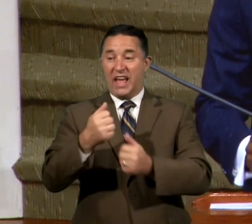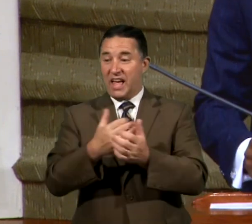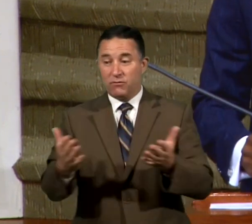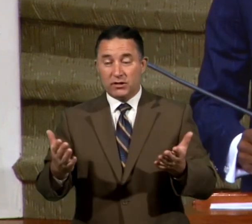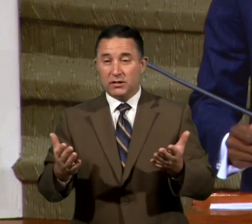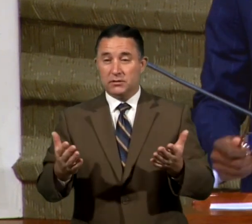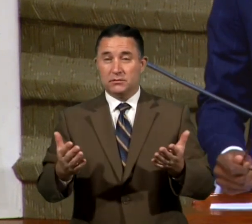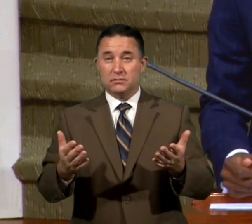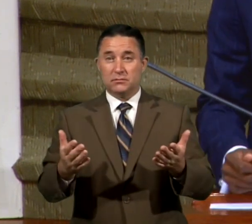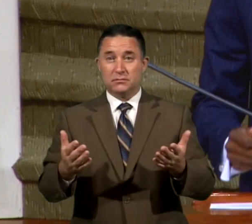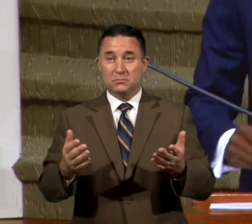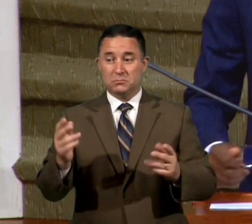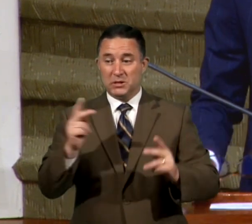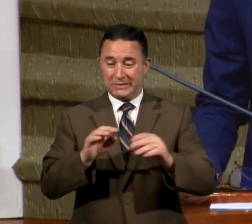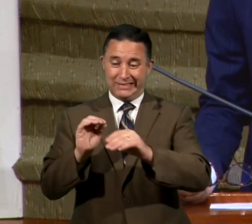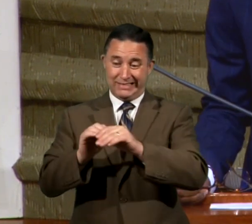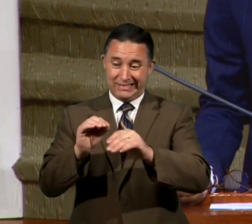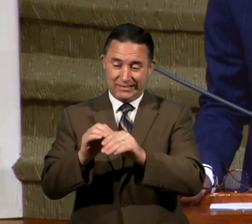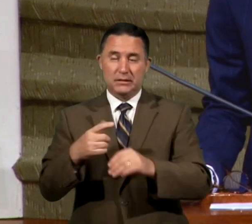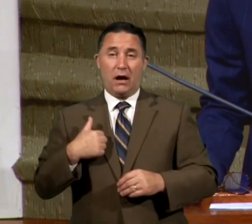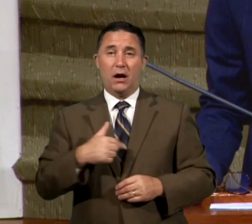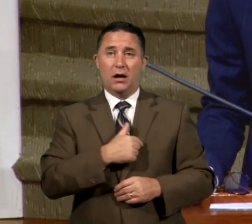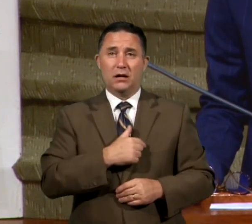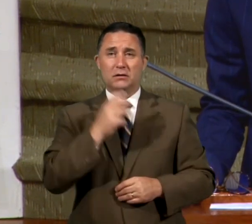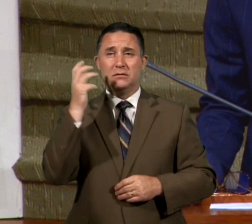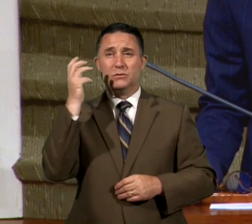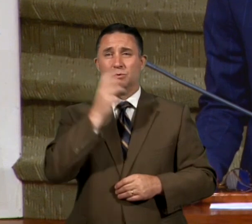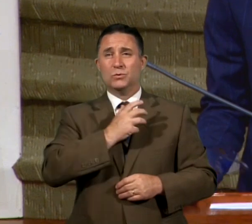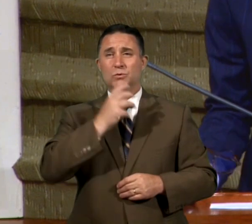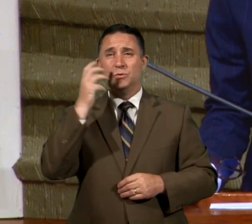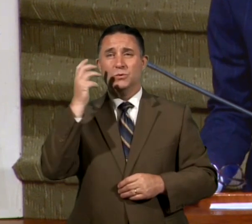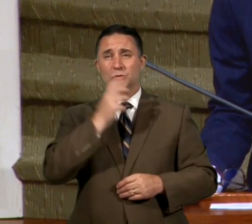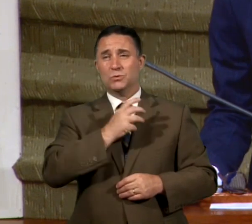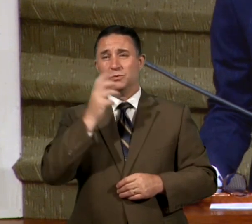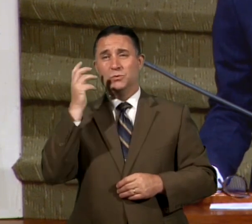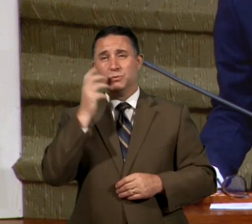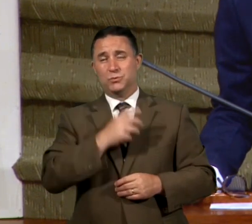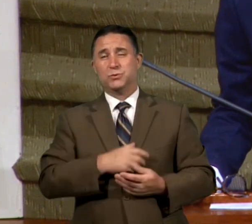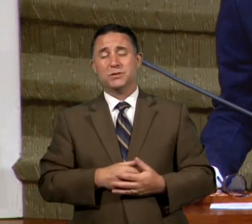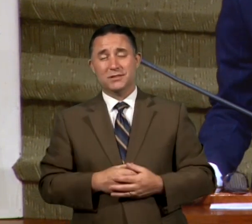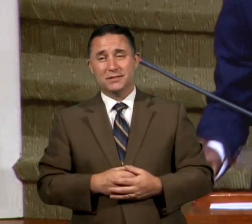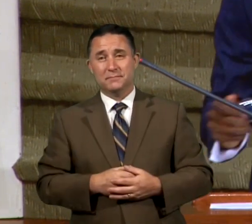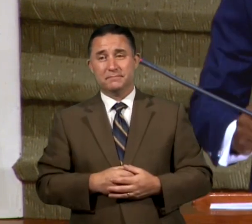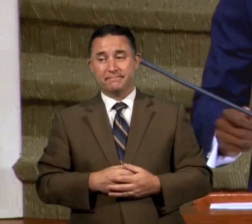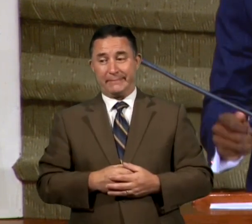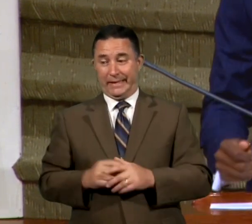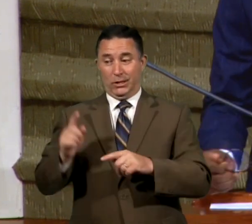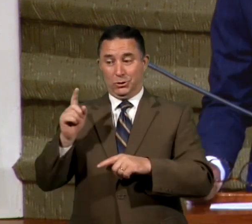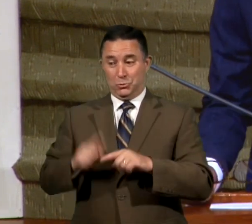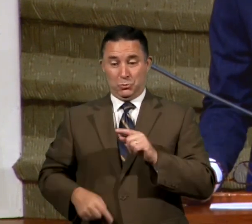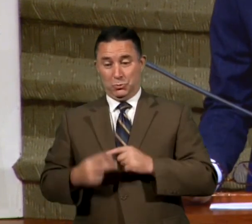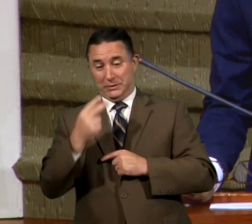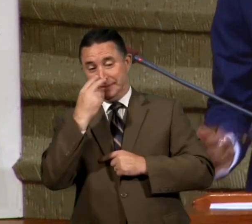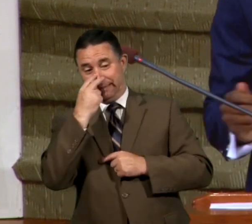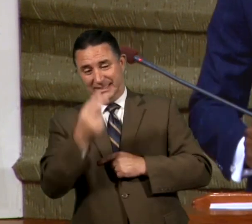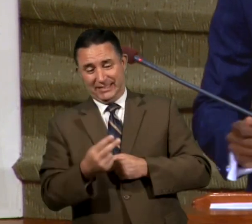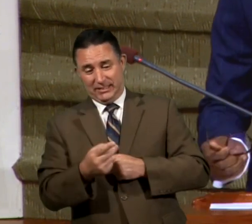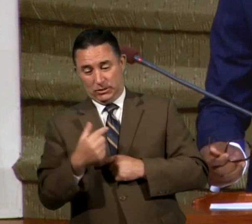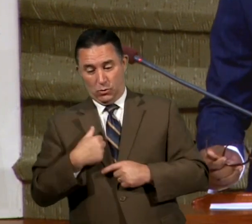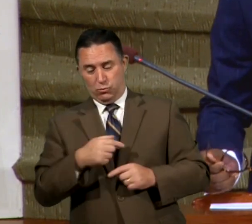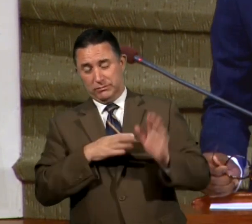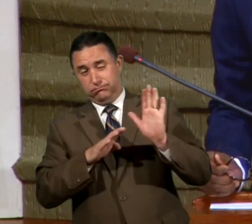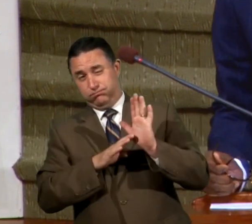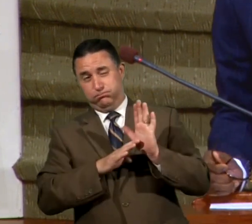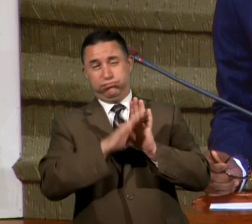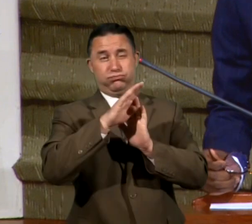that everybody's invested in us is just absolutely unbelievable. When they couldn't see what we would